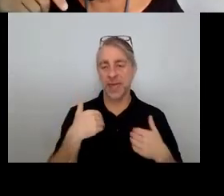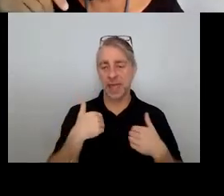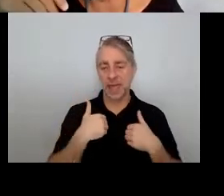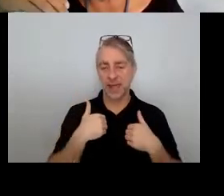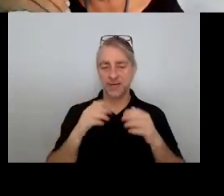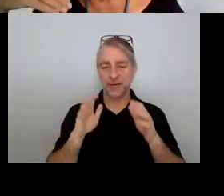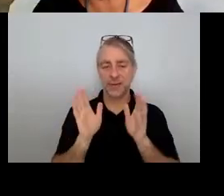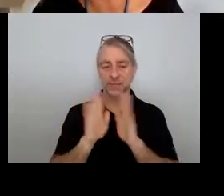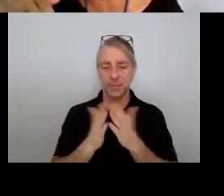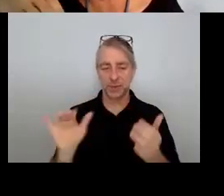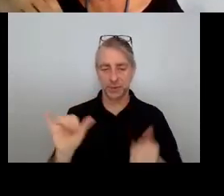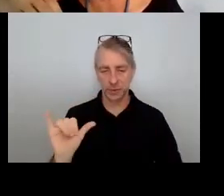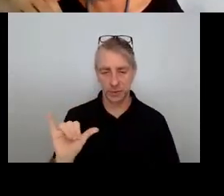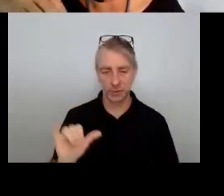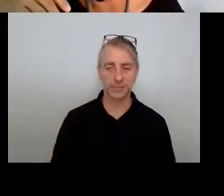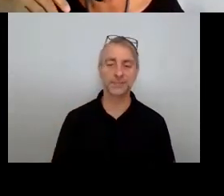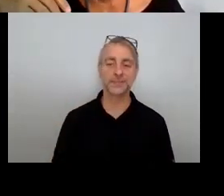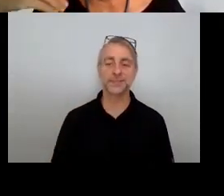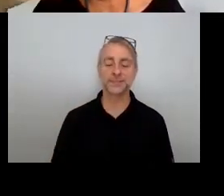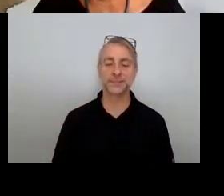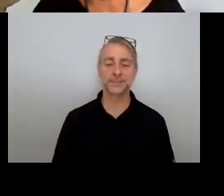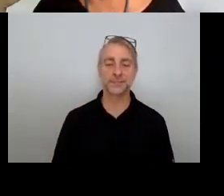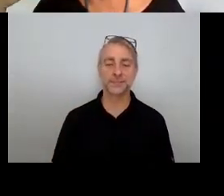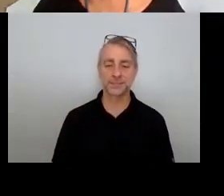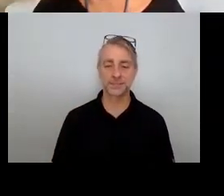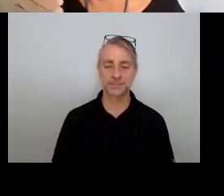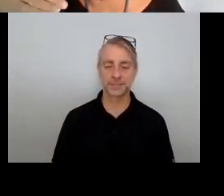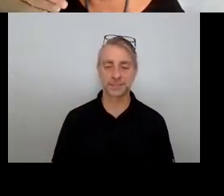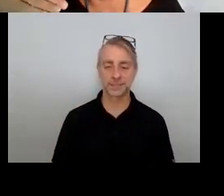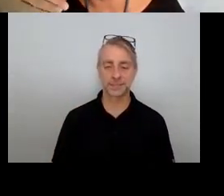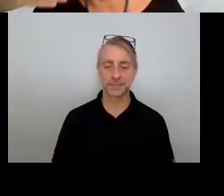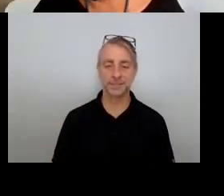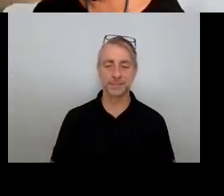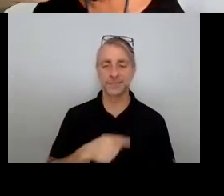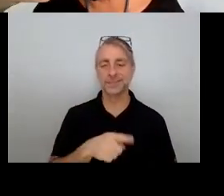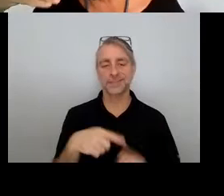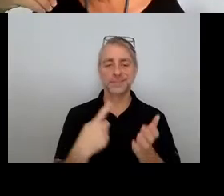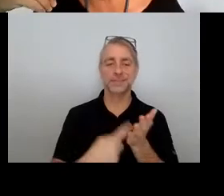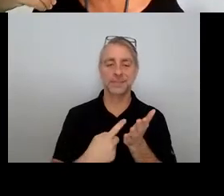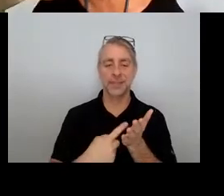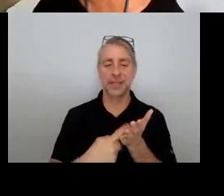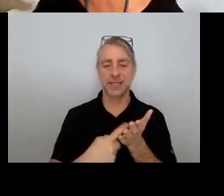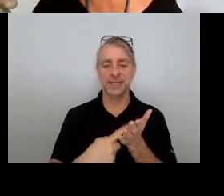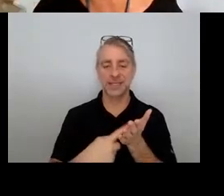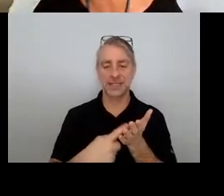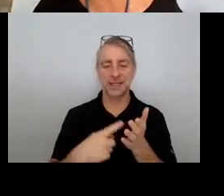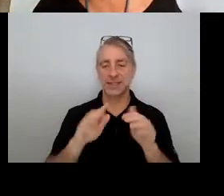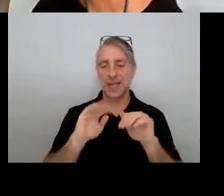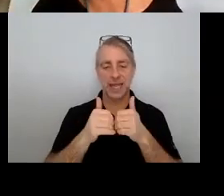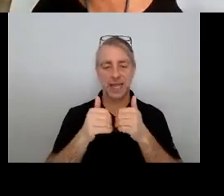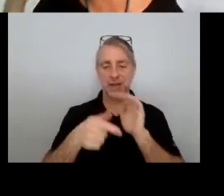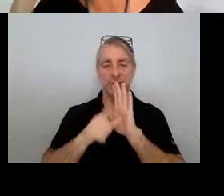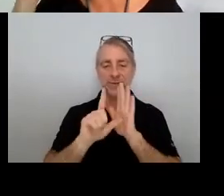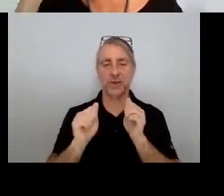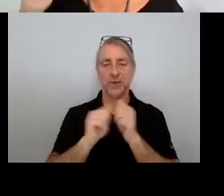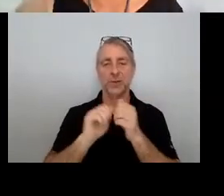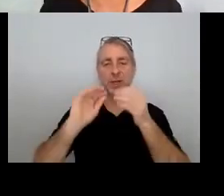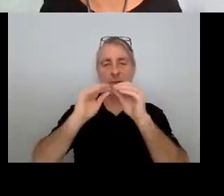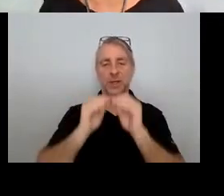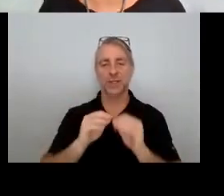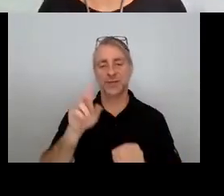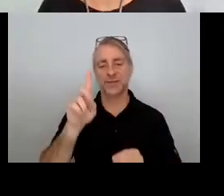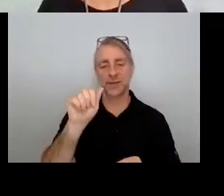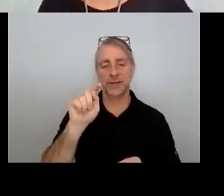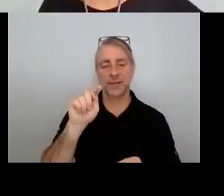also talks about systematic reviews with qualitative data, and then the classic Lipsey and